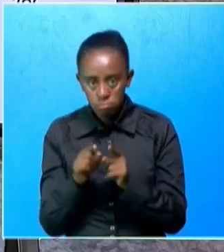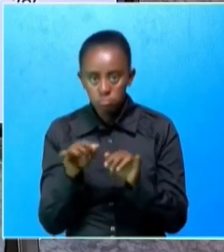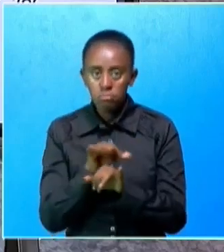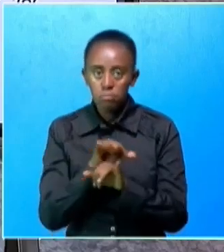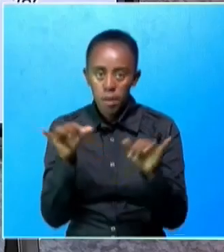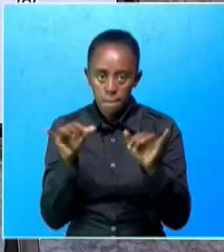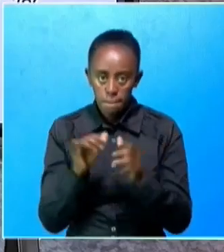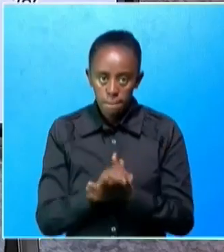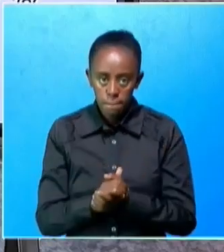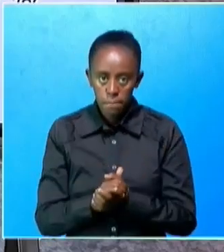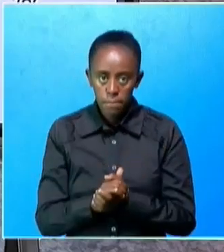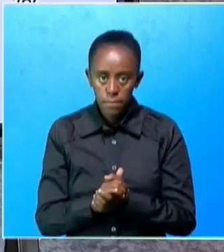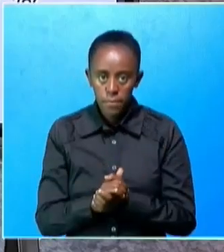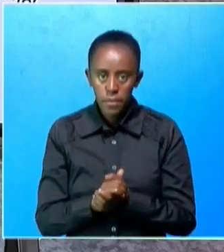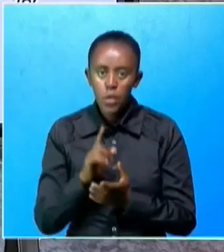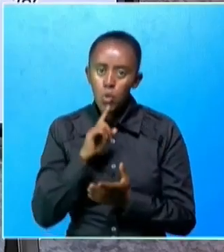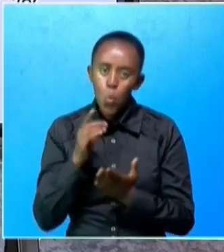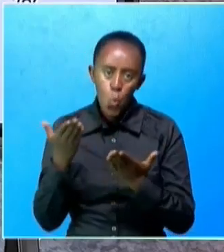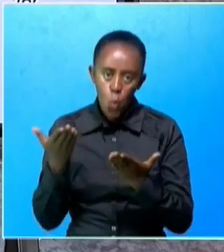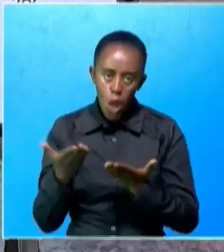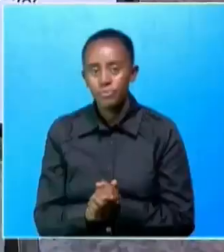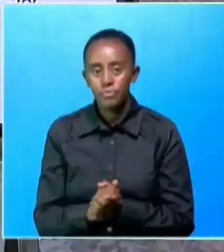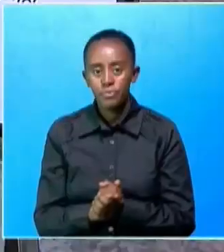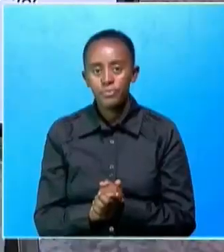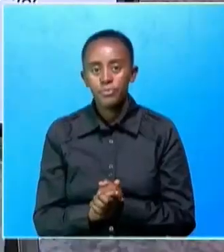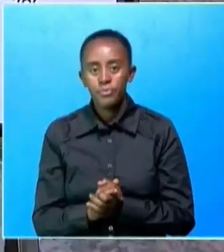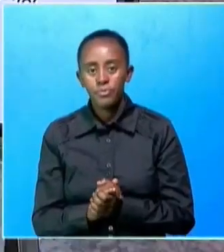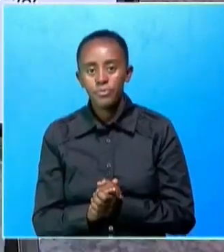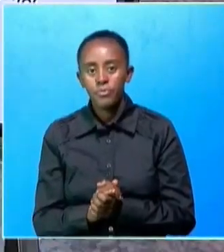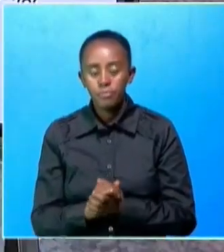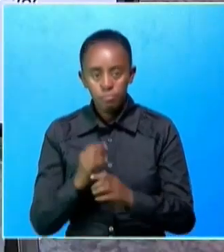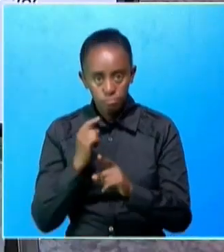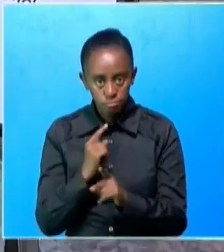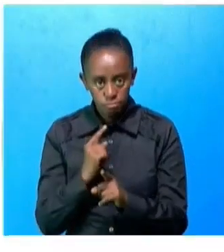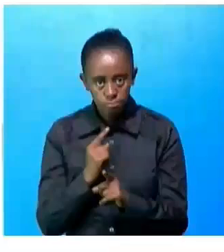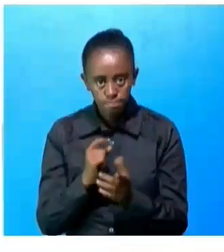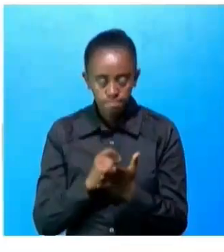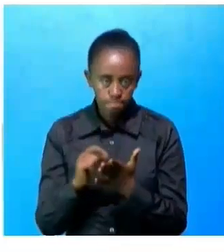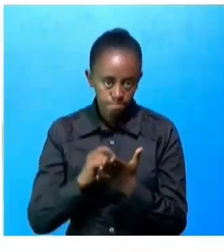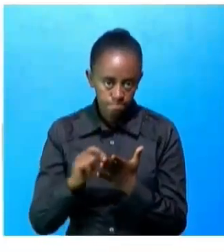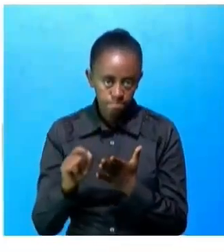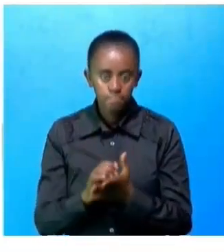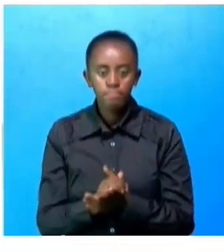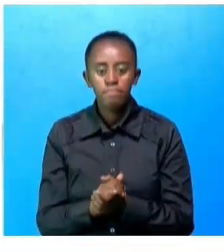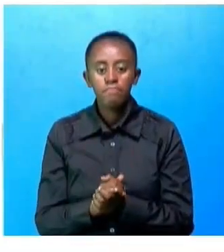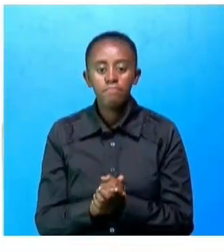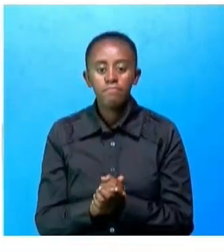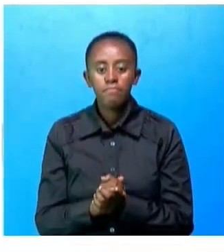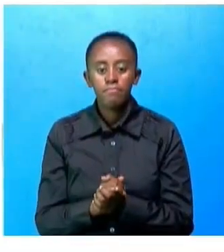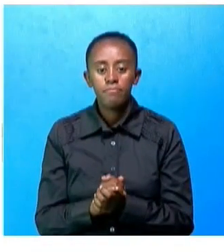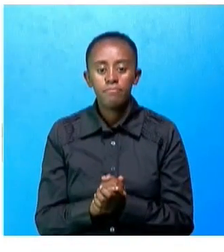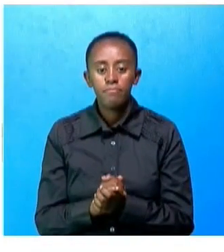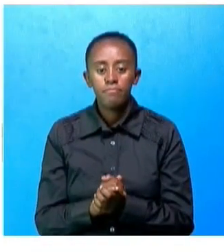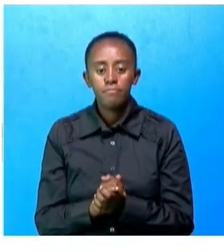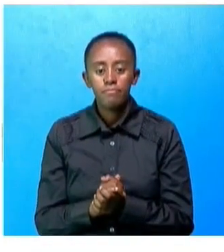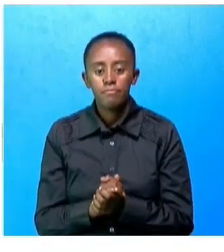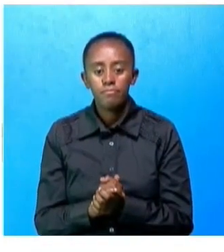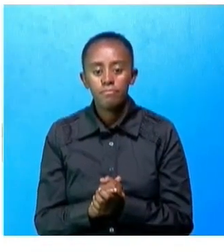Or you are welcome to do like this, okay? Right? Or okay, let me. He is